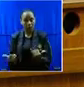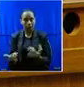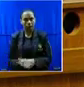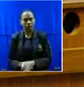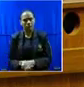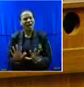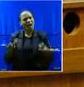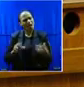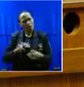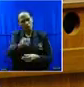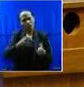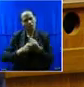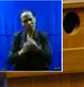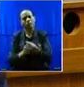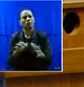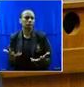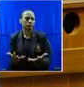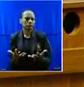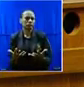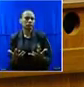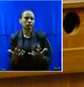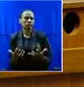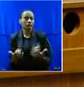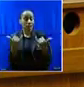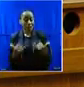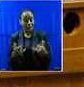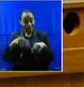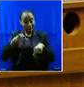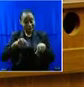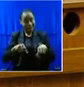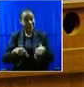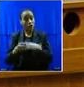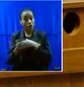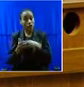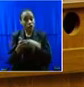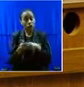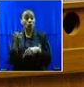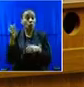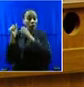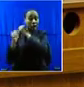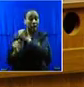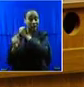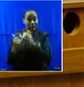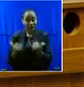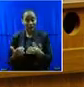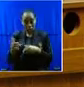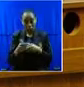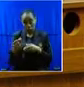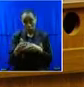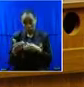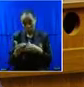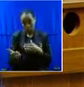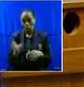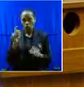support tourism over this peak season that is coming, we will shortly be